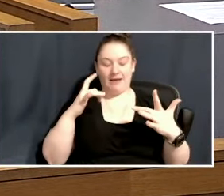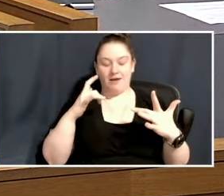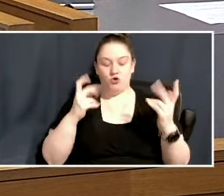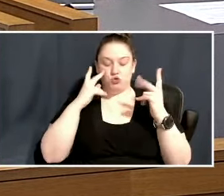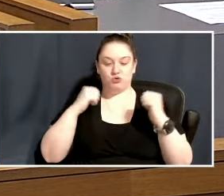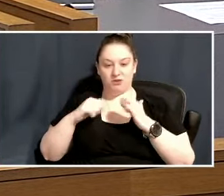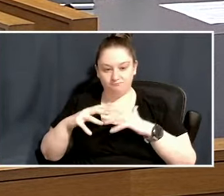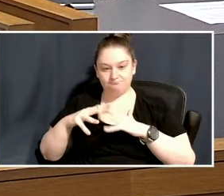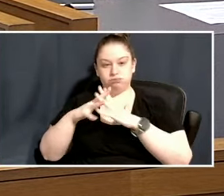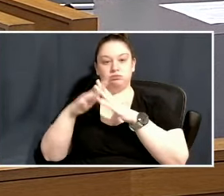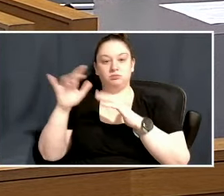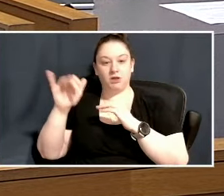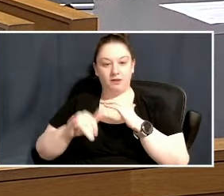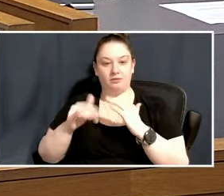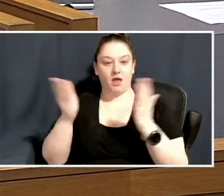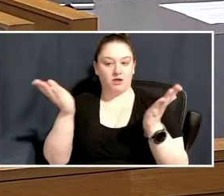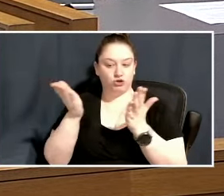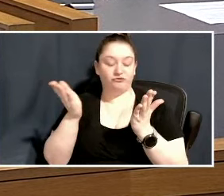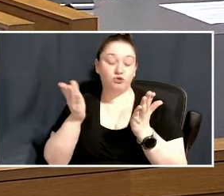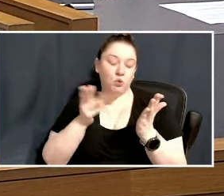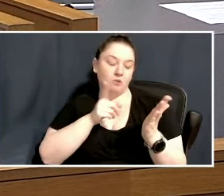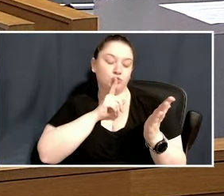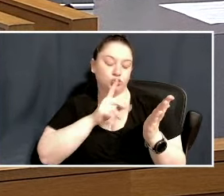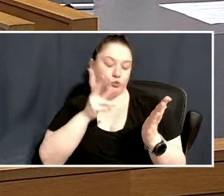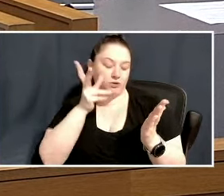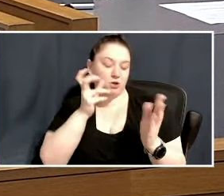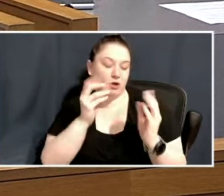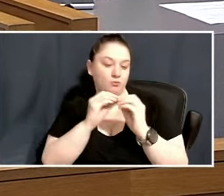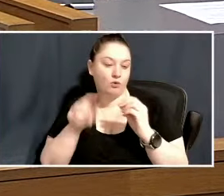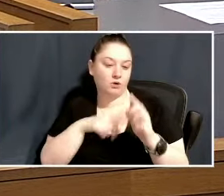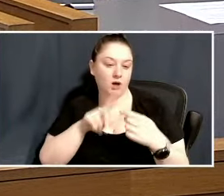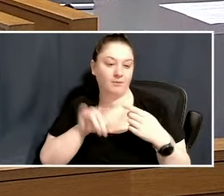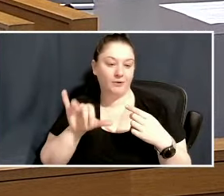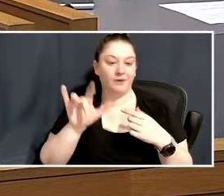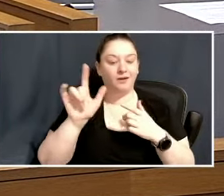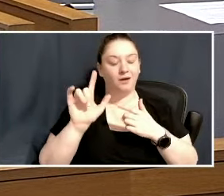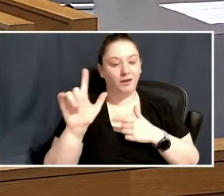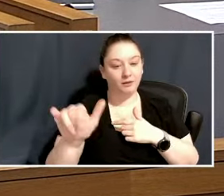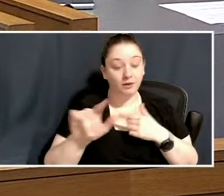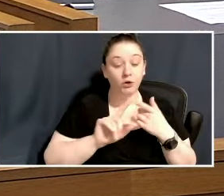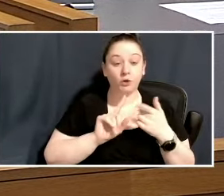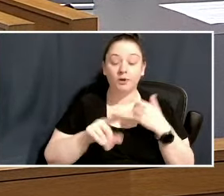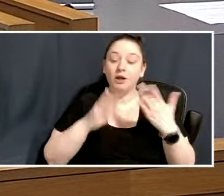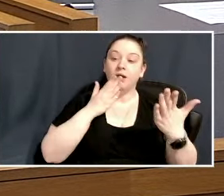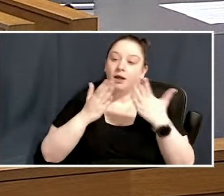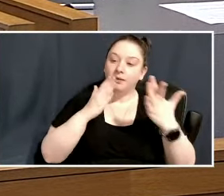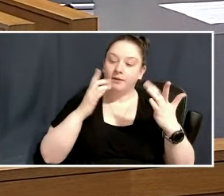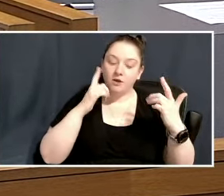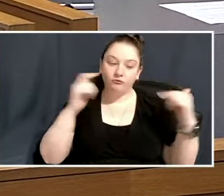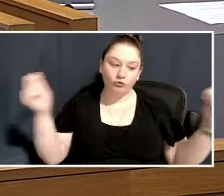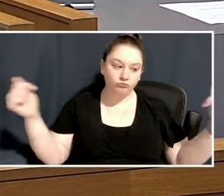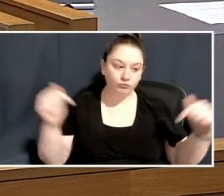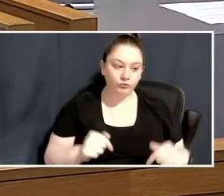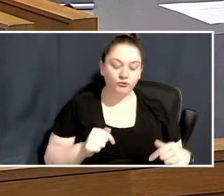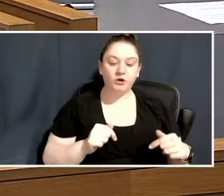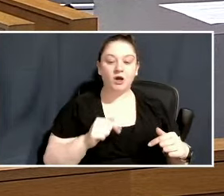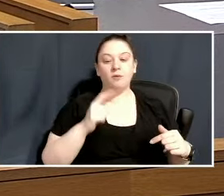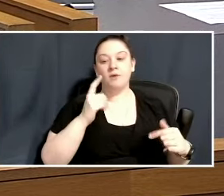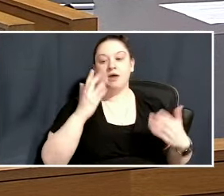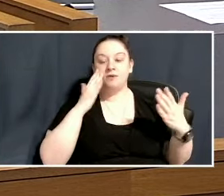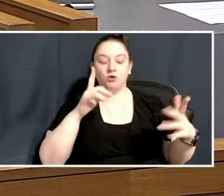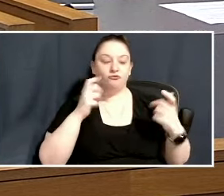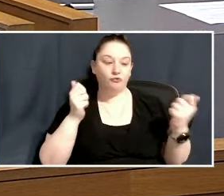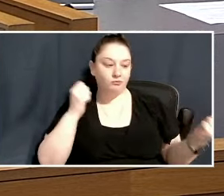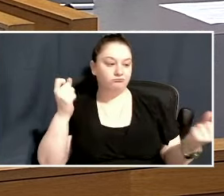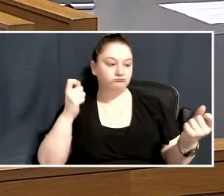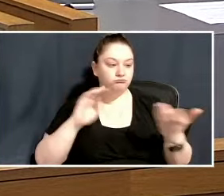there will be more to be said about that, but thank you for everybody who came out to launch that service and for the great community support. I think there's a lot of